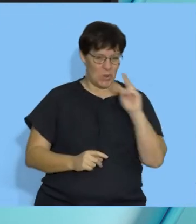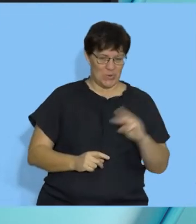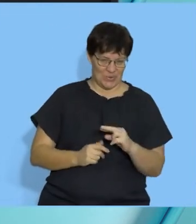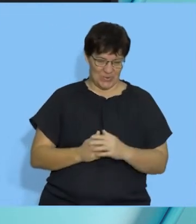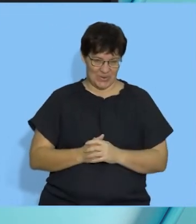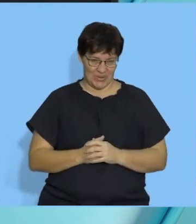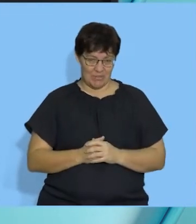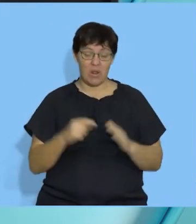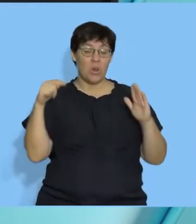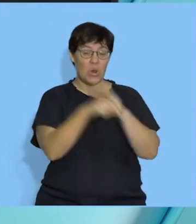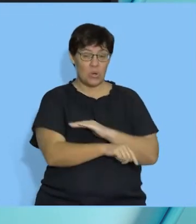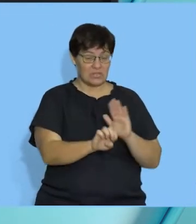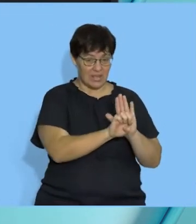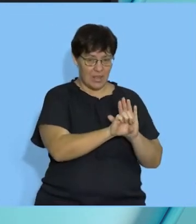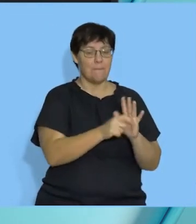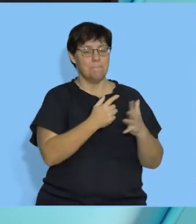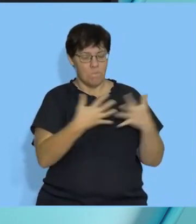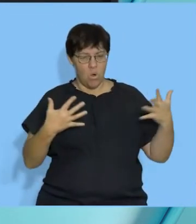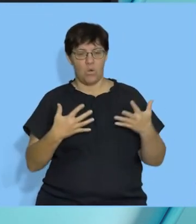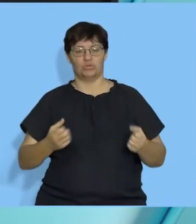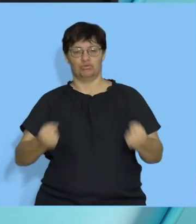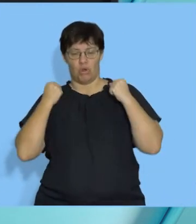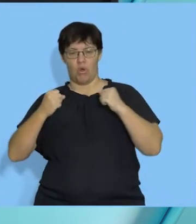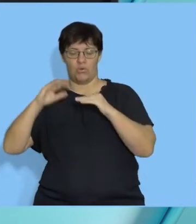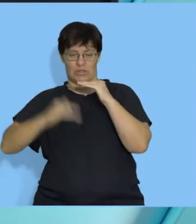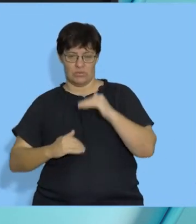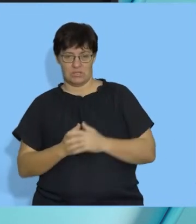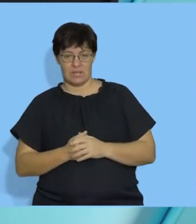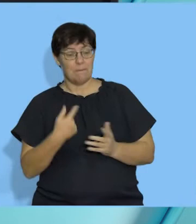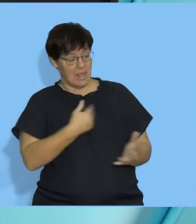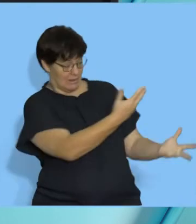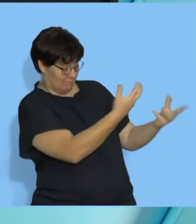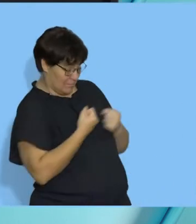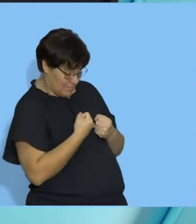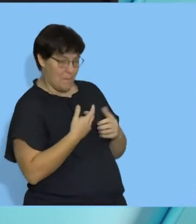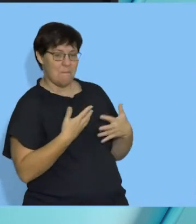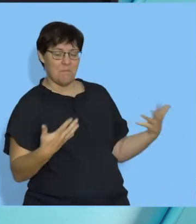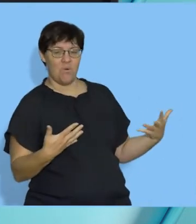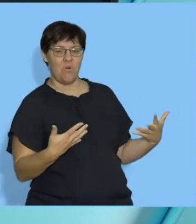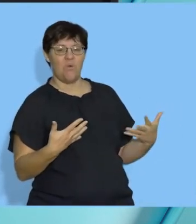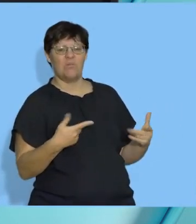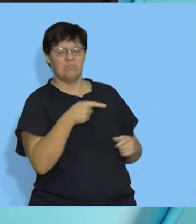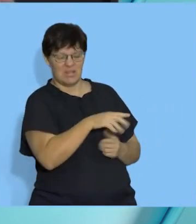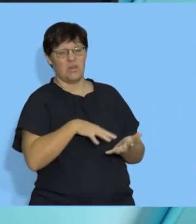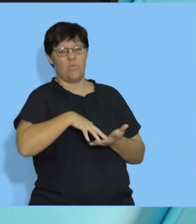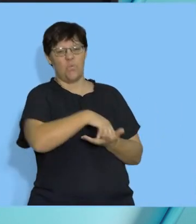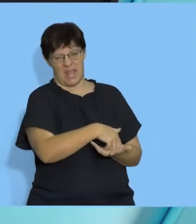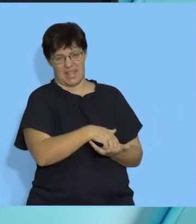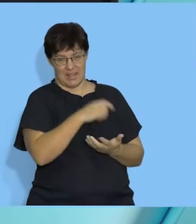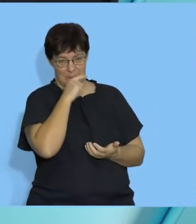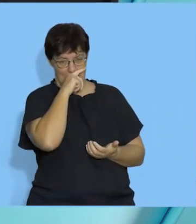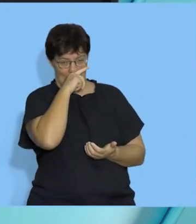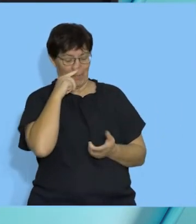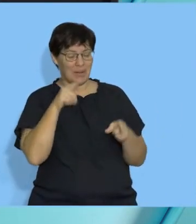electrons, it's a stronger reducing agent. In terms of gaining electrons, it's a weaker oxidizing agent. But in two reactions, the